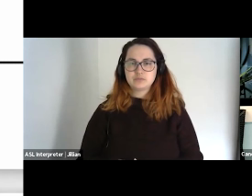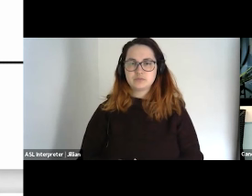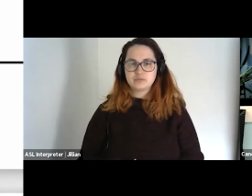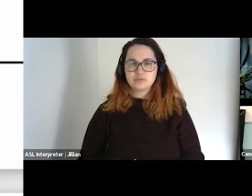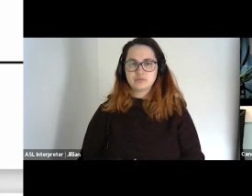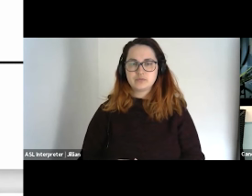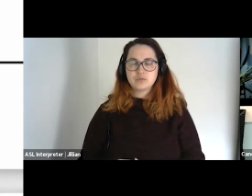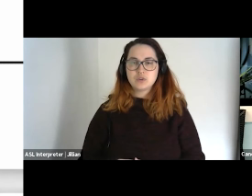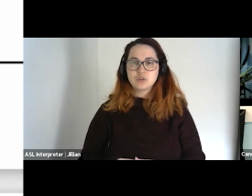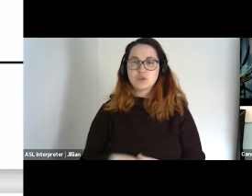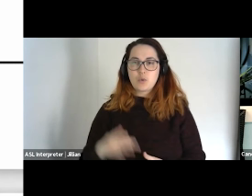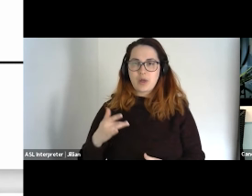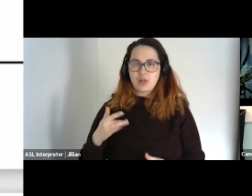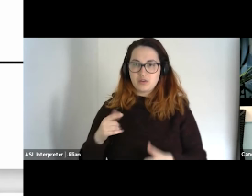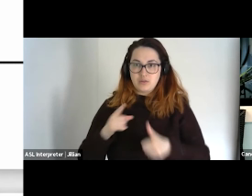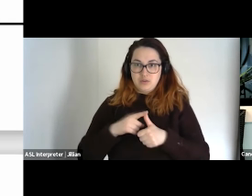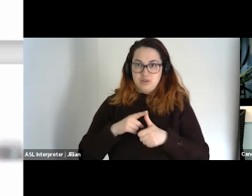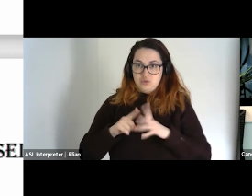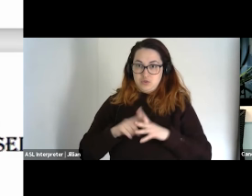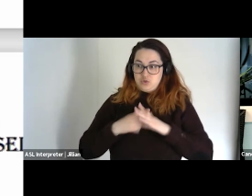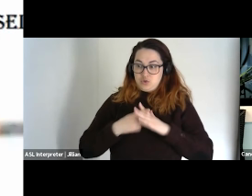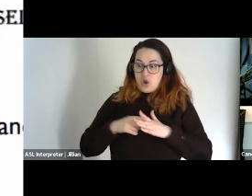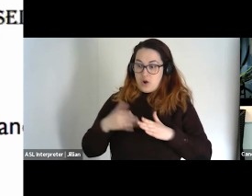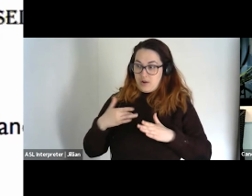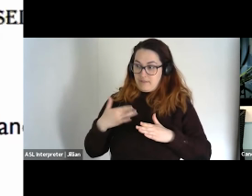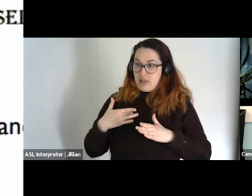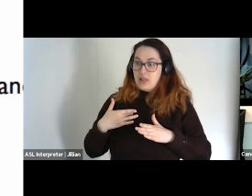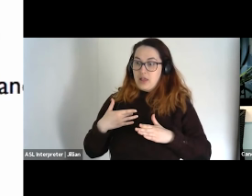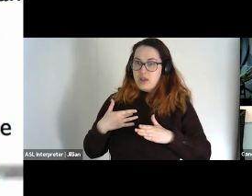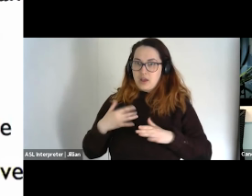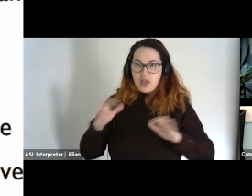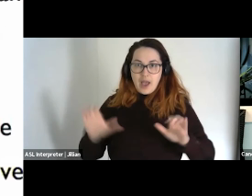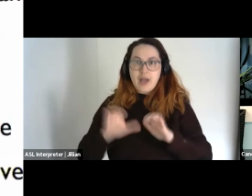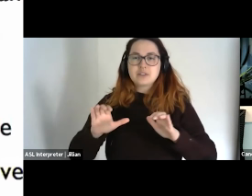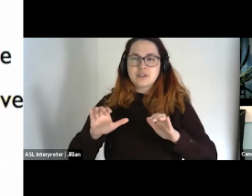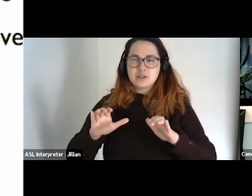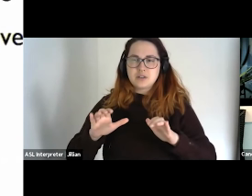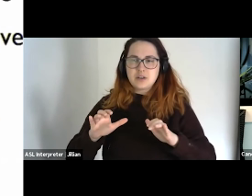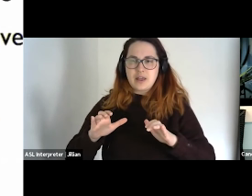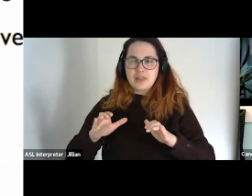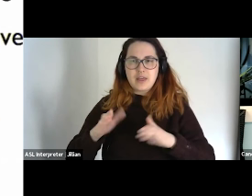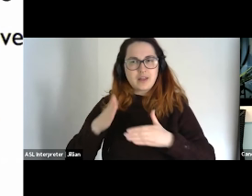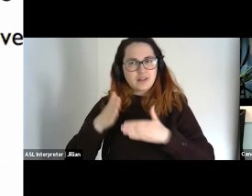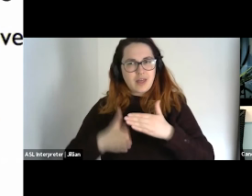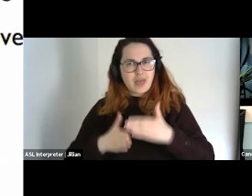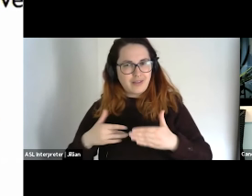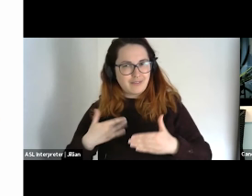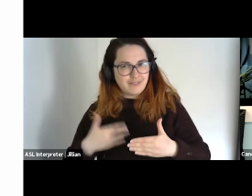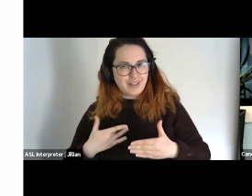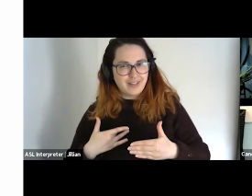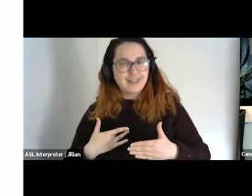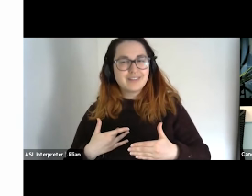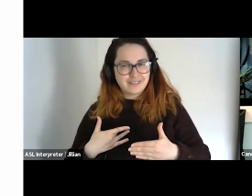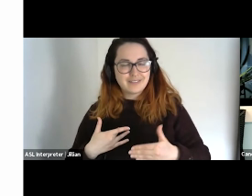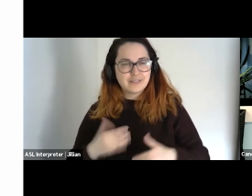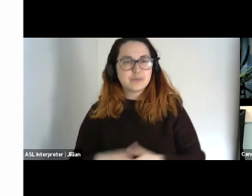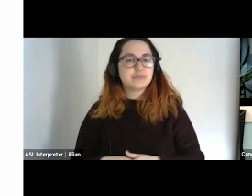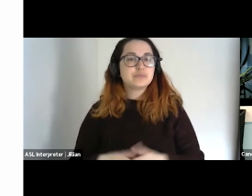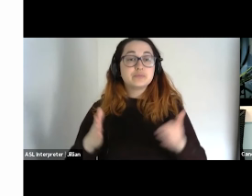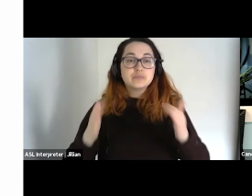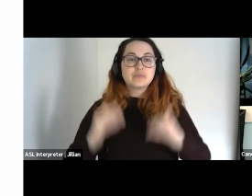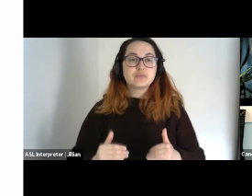action emotion and sort of feeling, a sentient sort of experience that you might have. Okay, and then lastly, you're going to identify